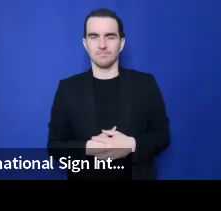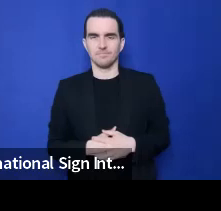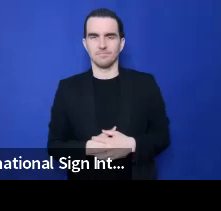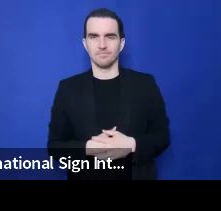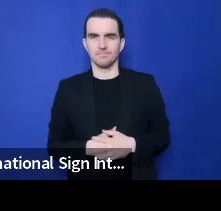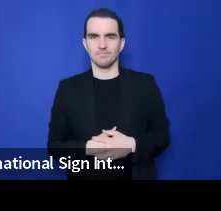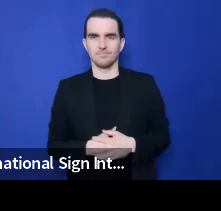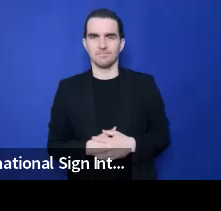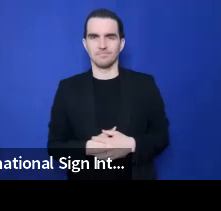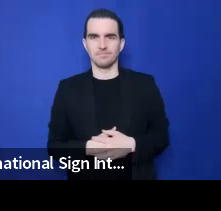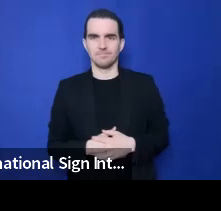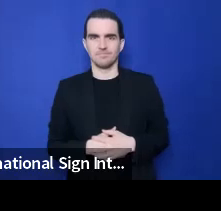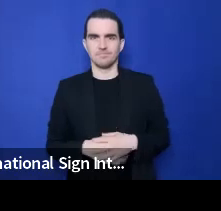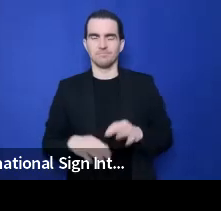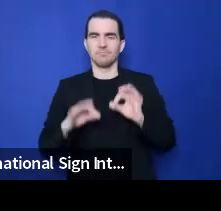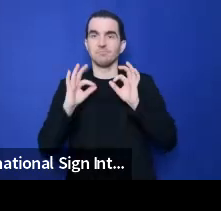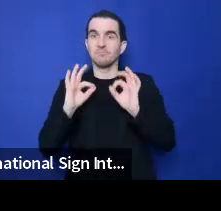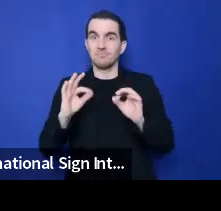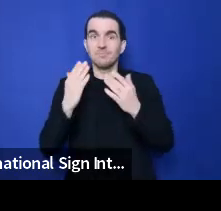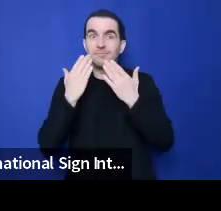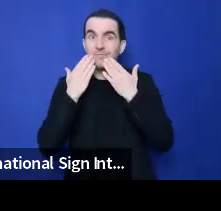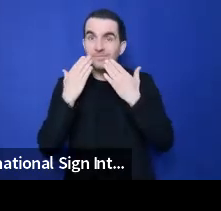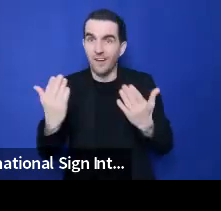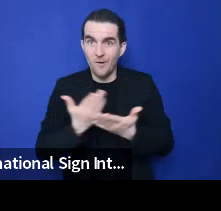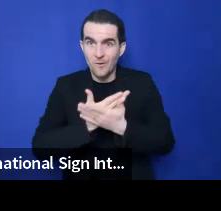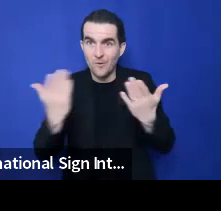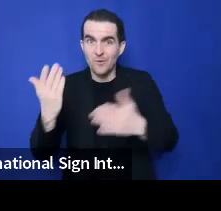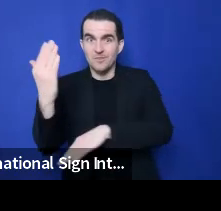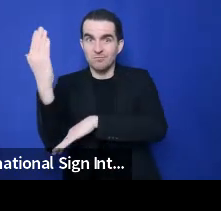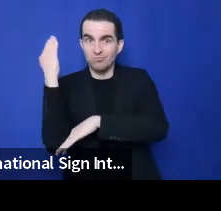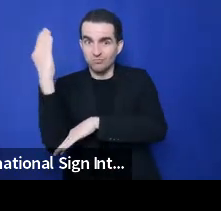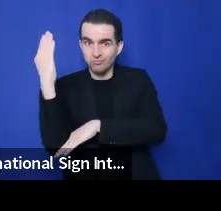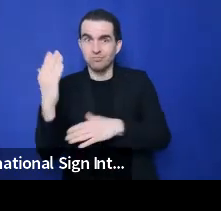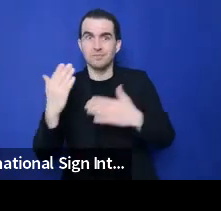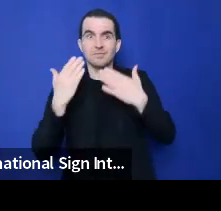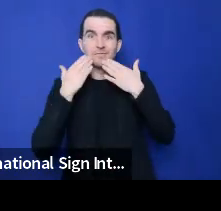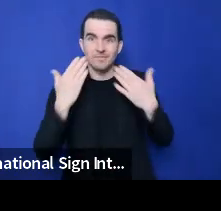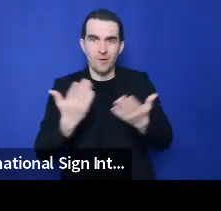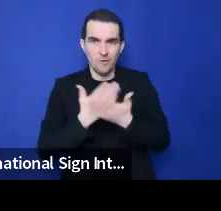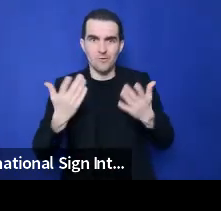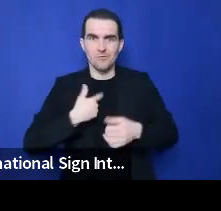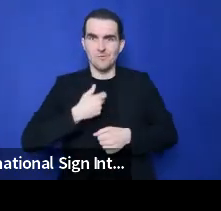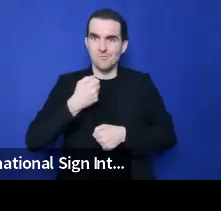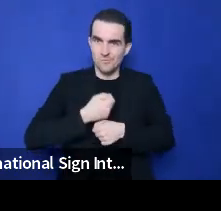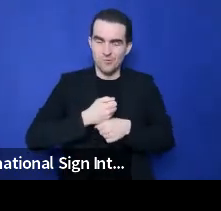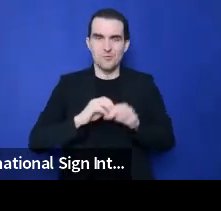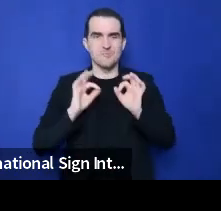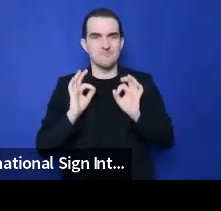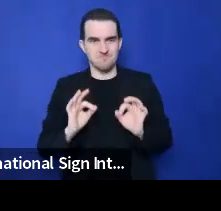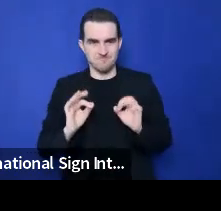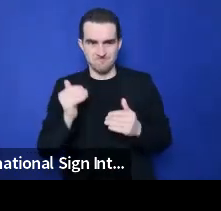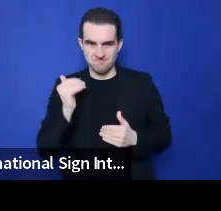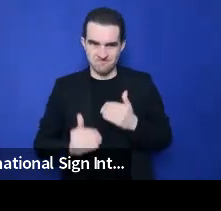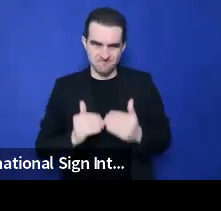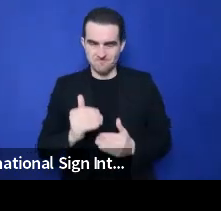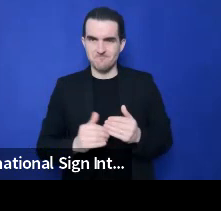We have been working with UNESCAP, ILO, within the frame of a project with UNPRPD to look